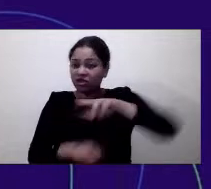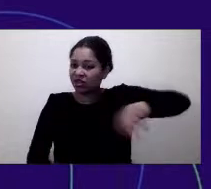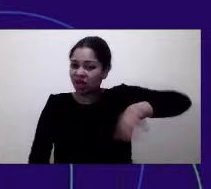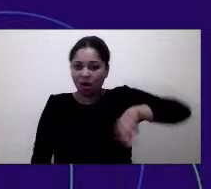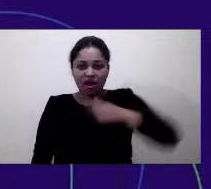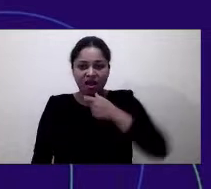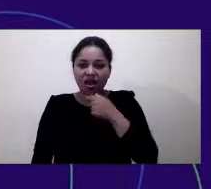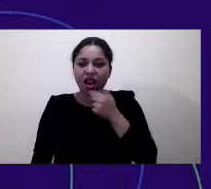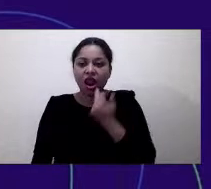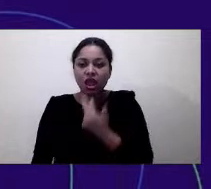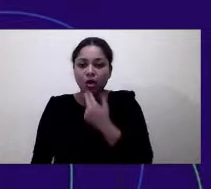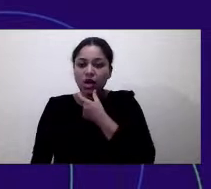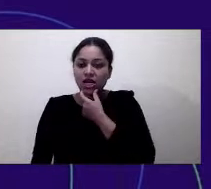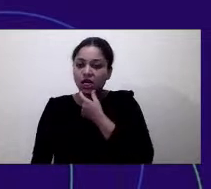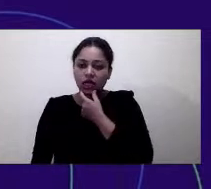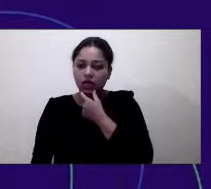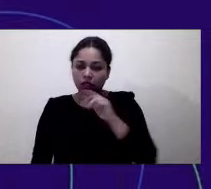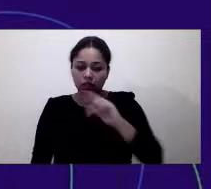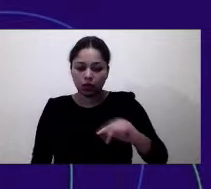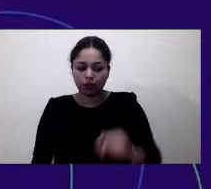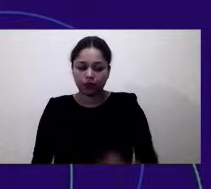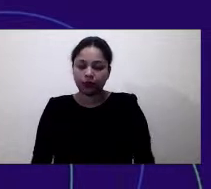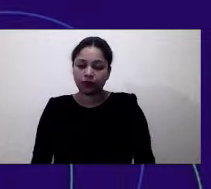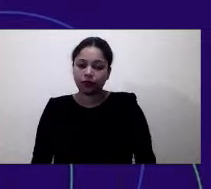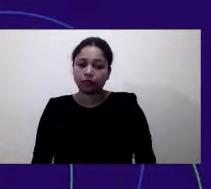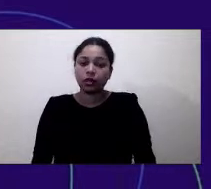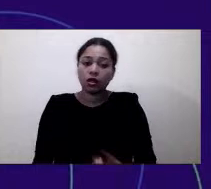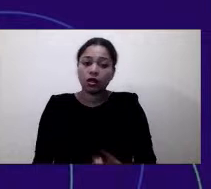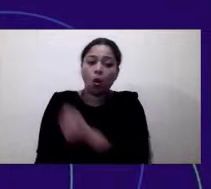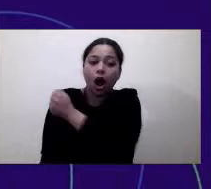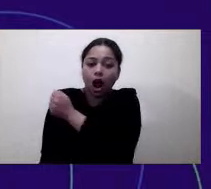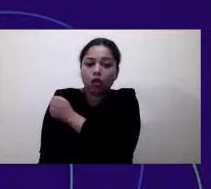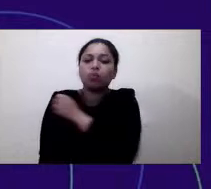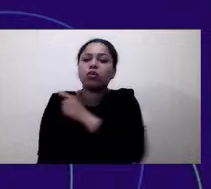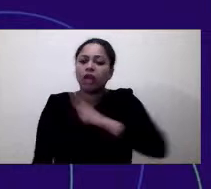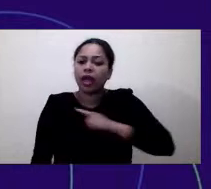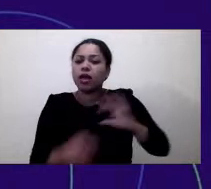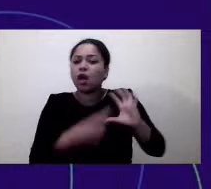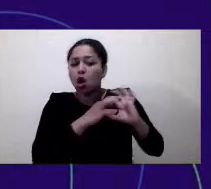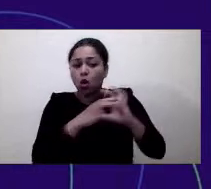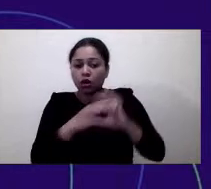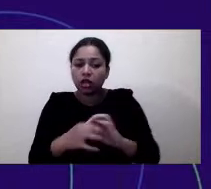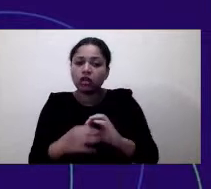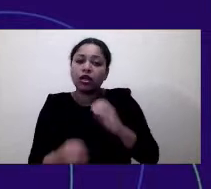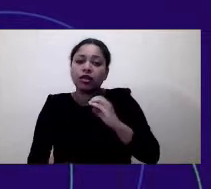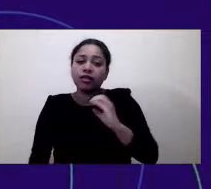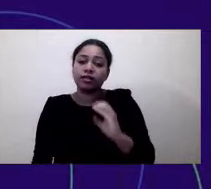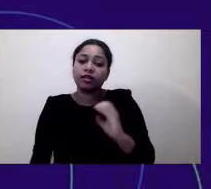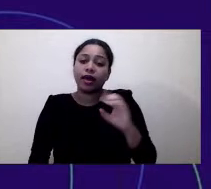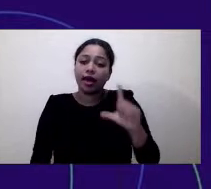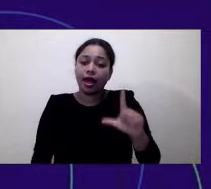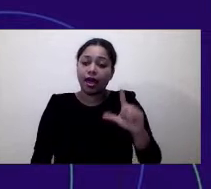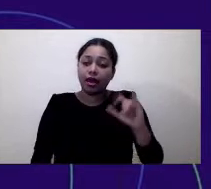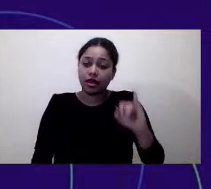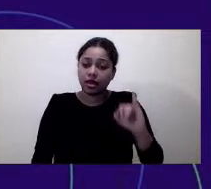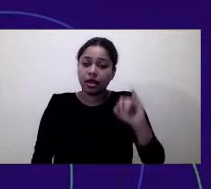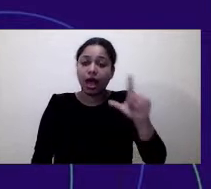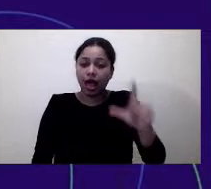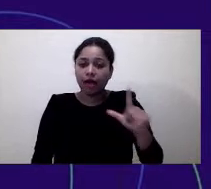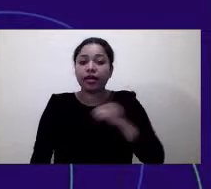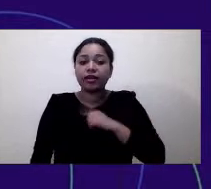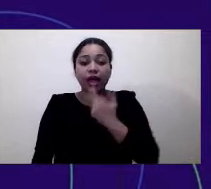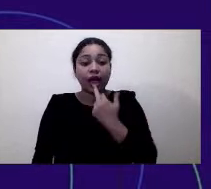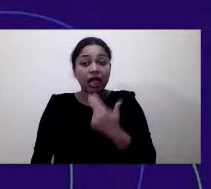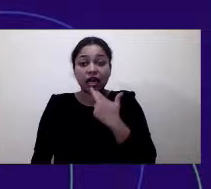So students in many contexts, when we use CLIL, they have a different majority language as a home